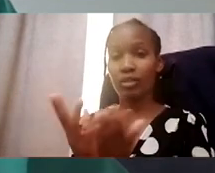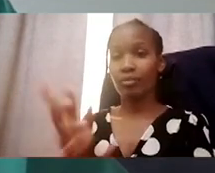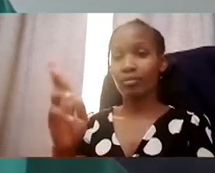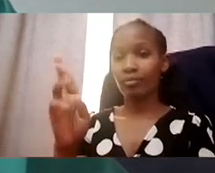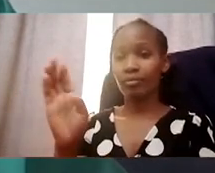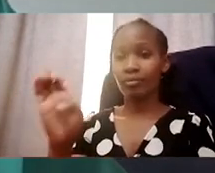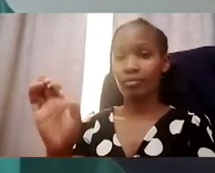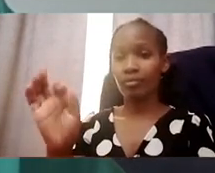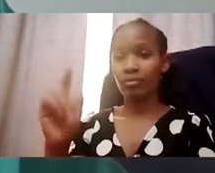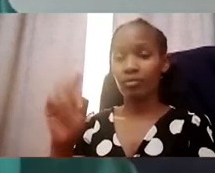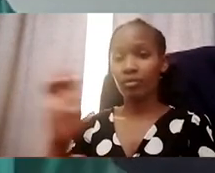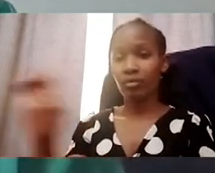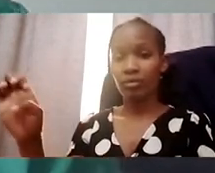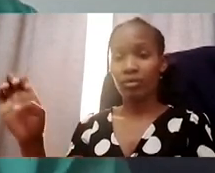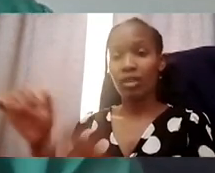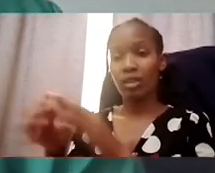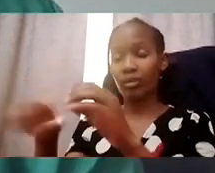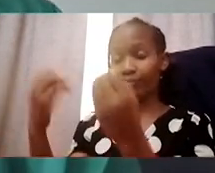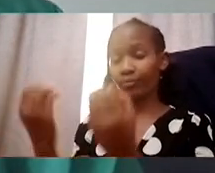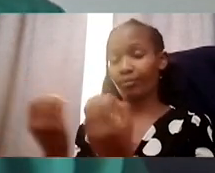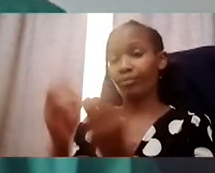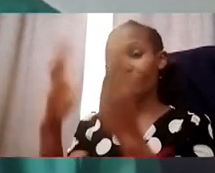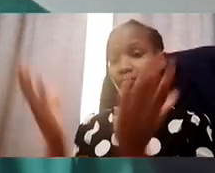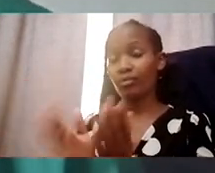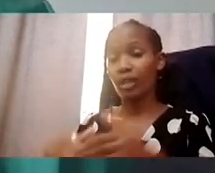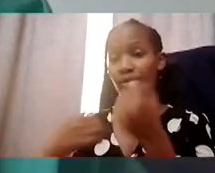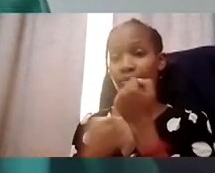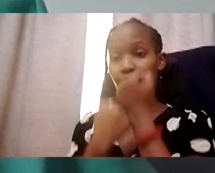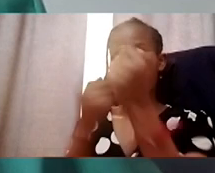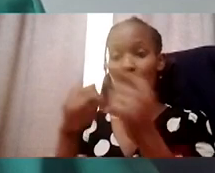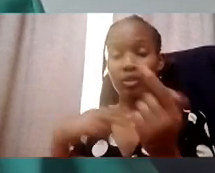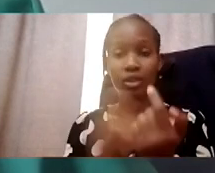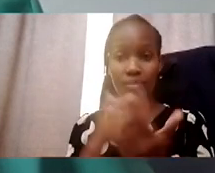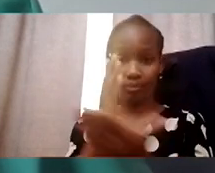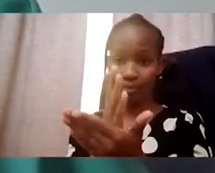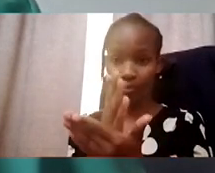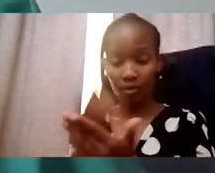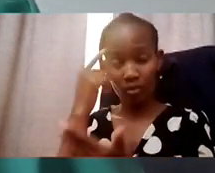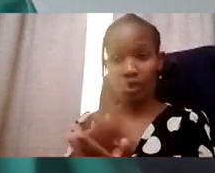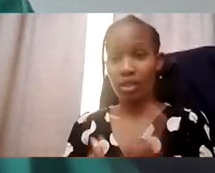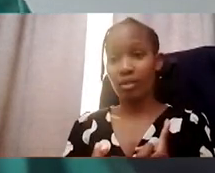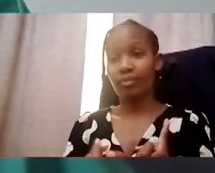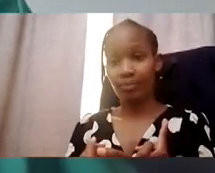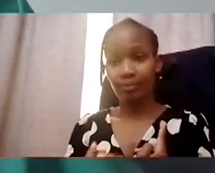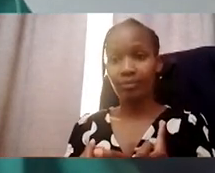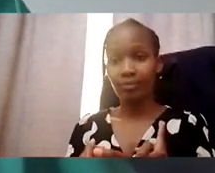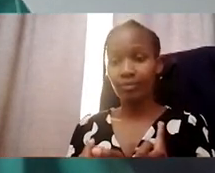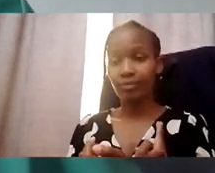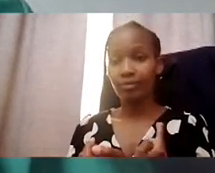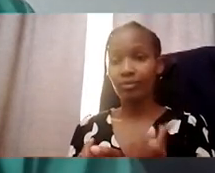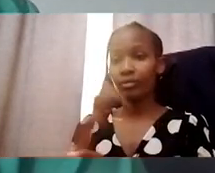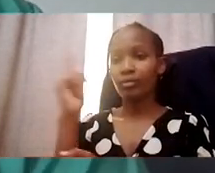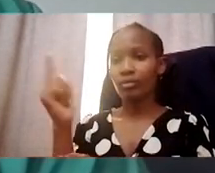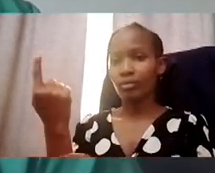actually world bodies pledged their support to us. Of course, for us, the first one is, of course,